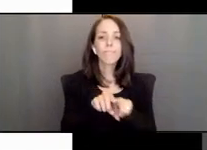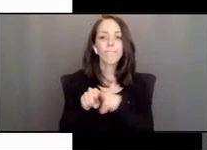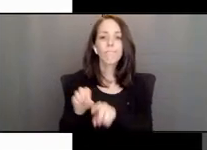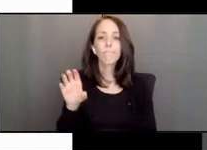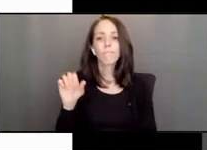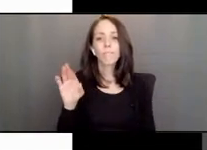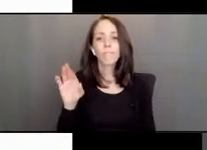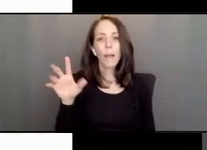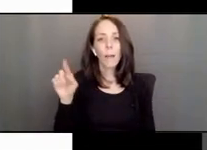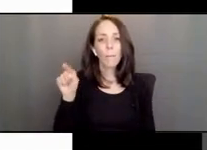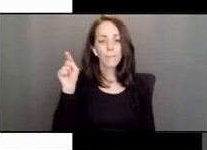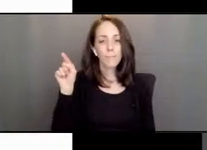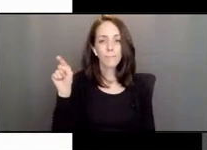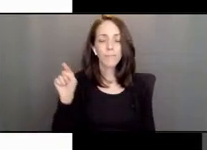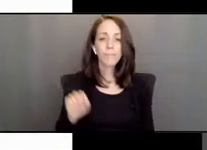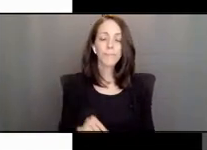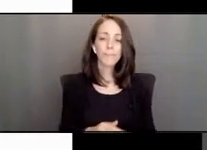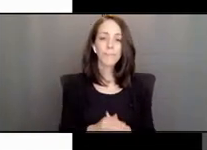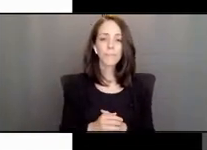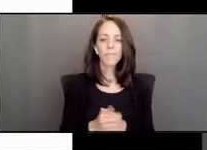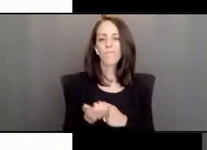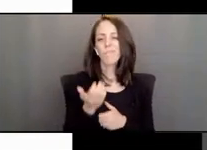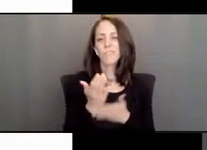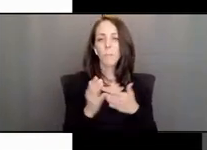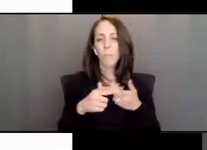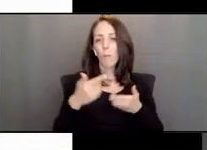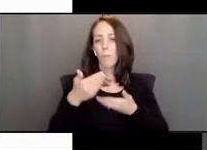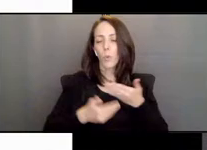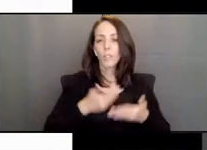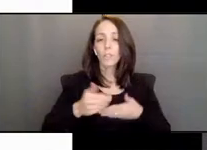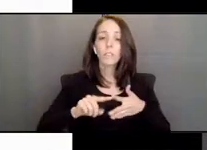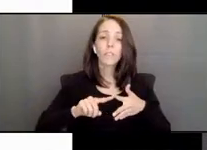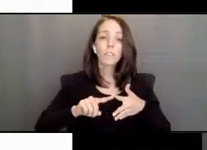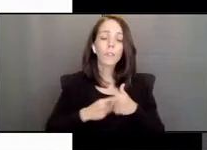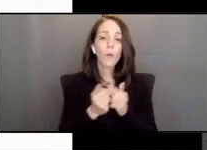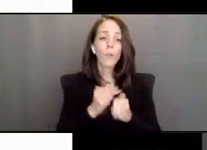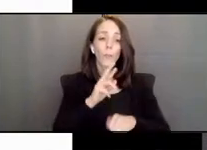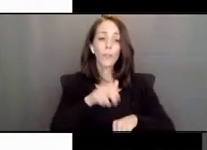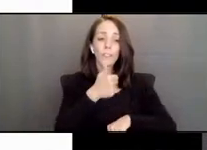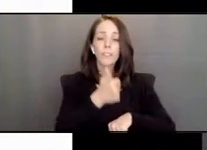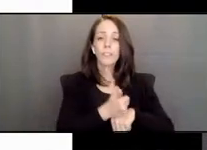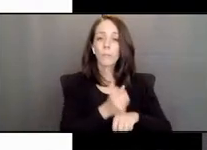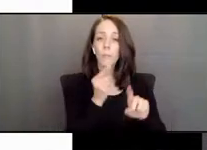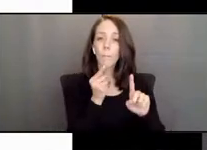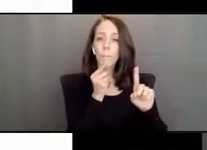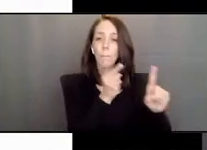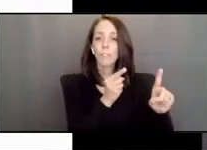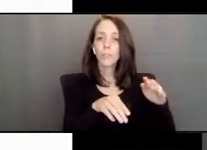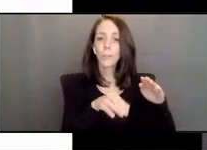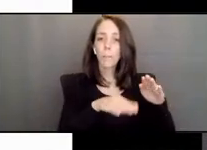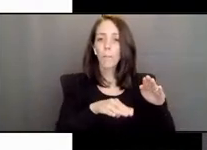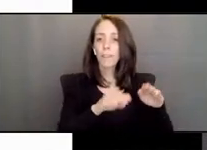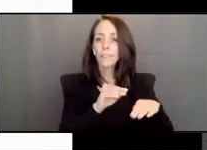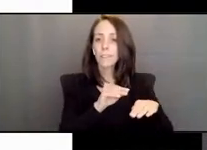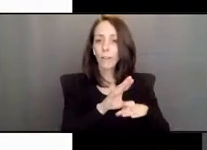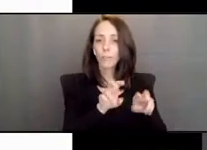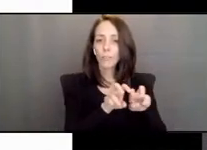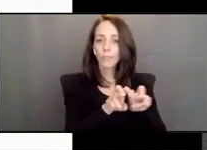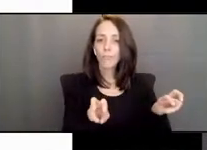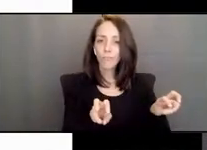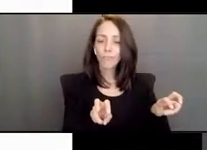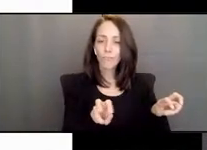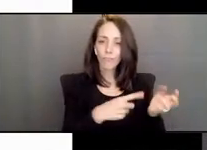So here's a little bit more about the process. We began by reestablishing our mission-based councils. We then asked those councils to